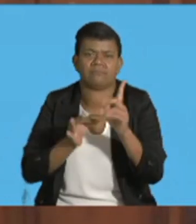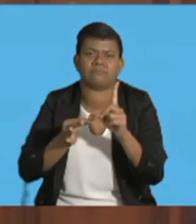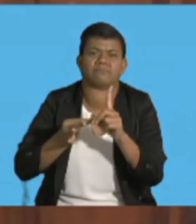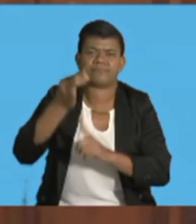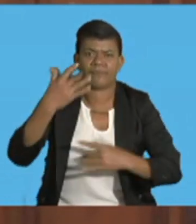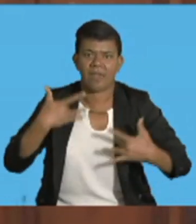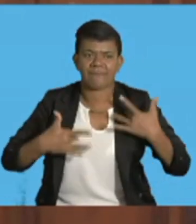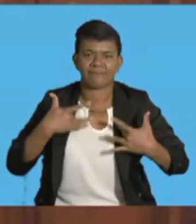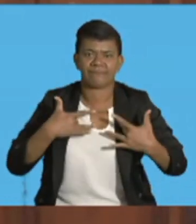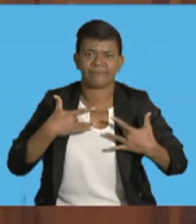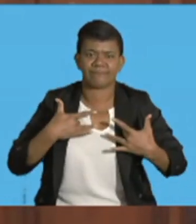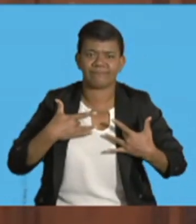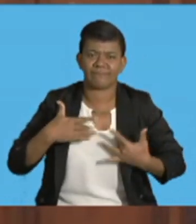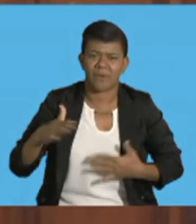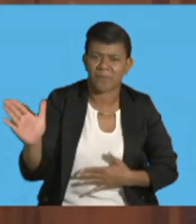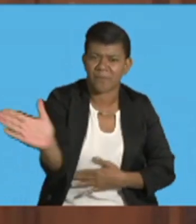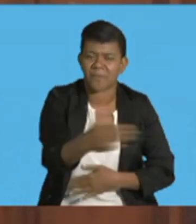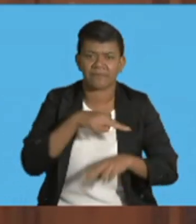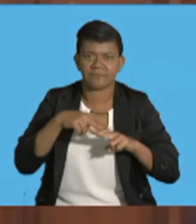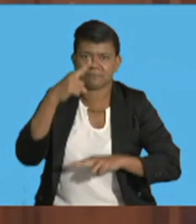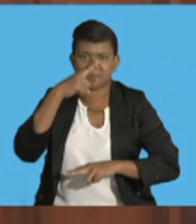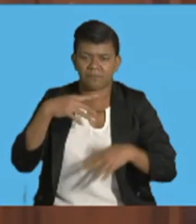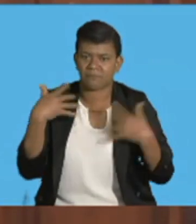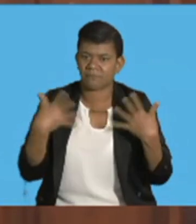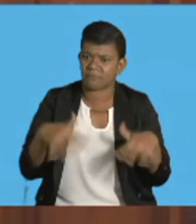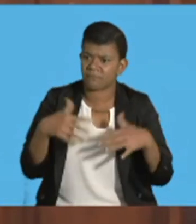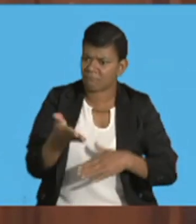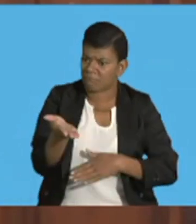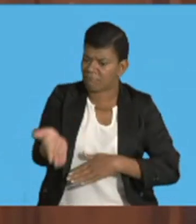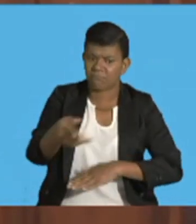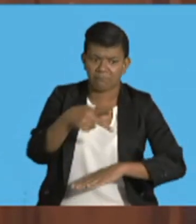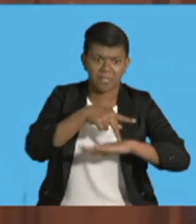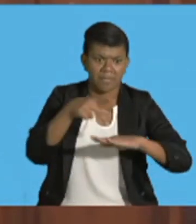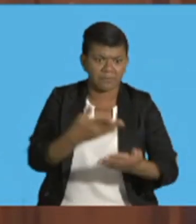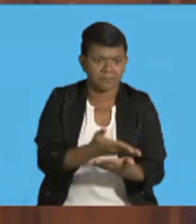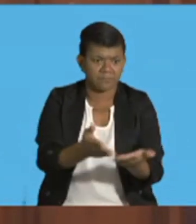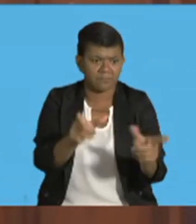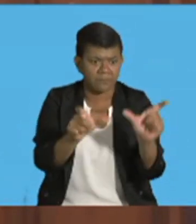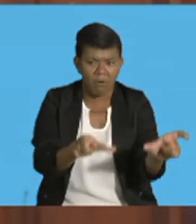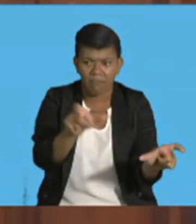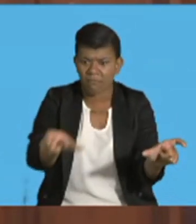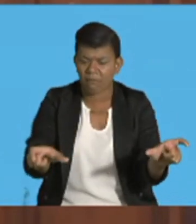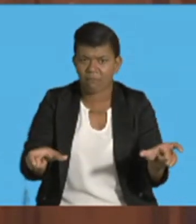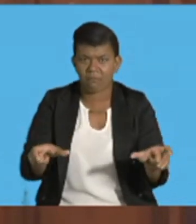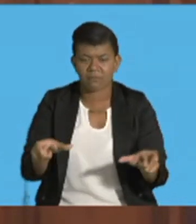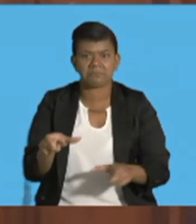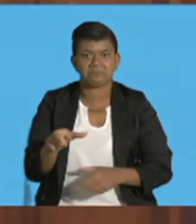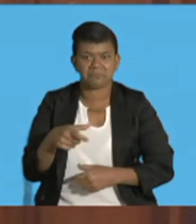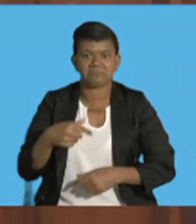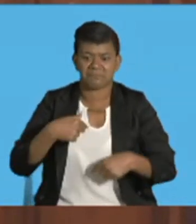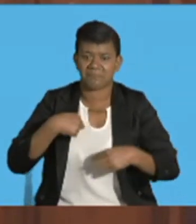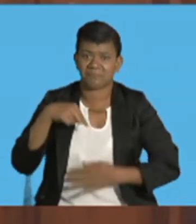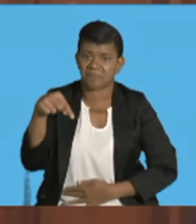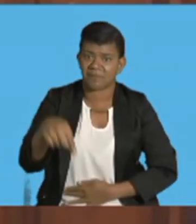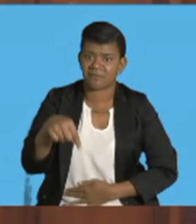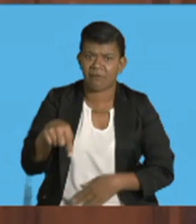sustainable growth, peace and prosperity. Here too, Fiji is showing great commitment and